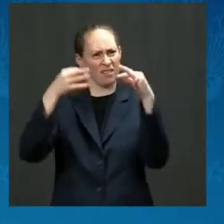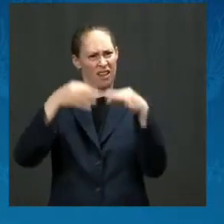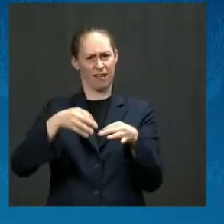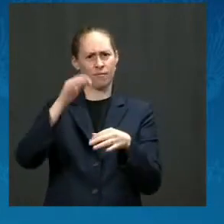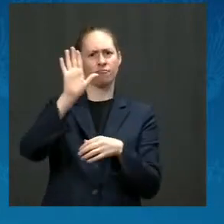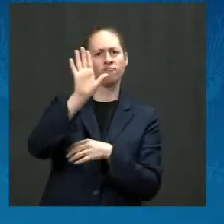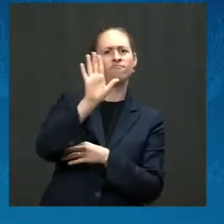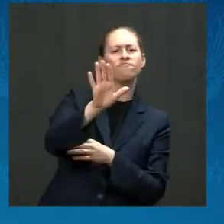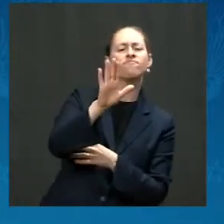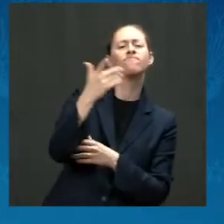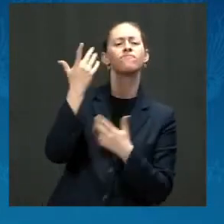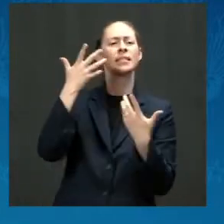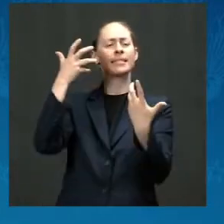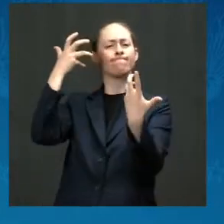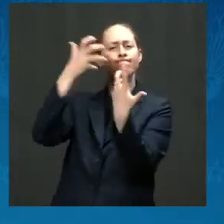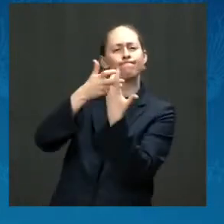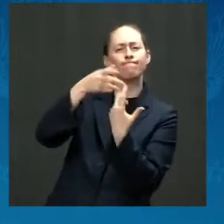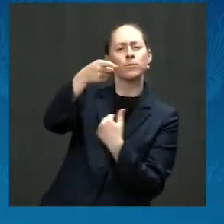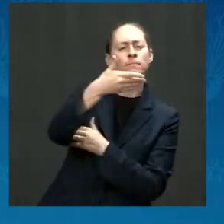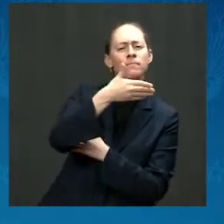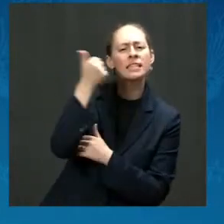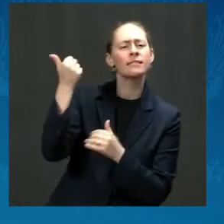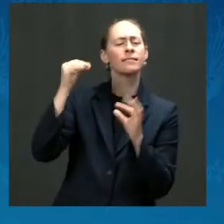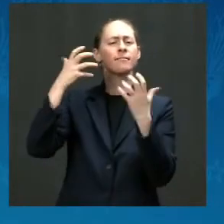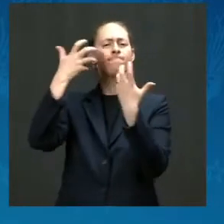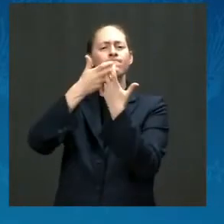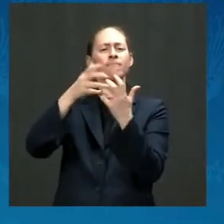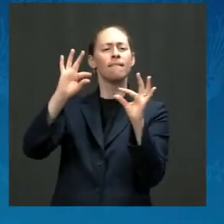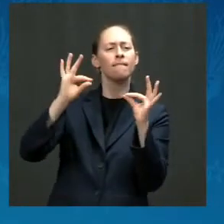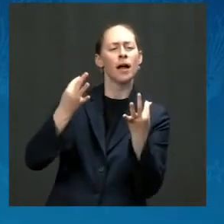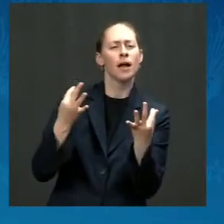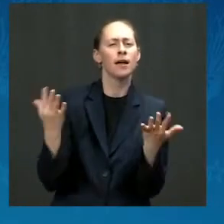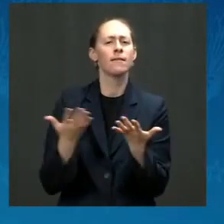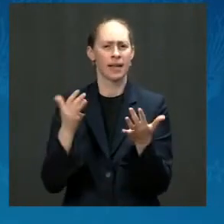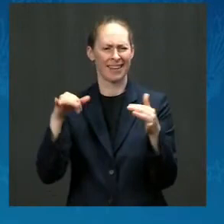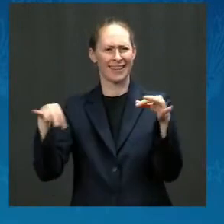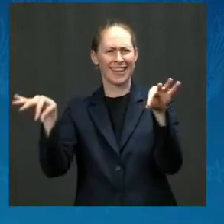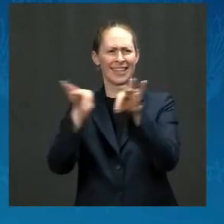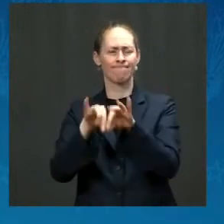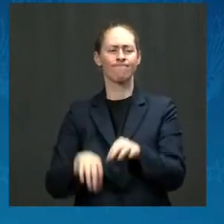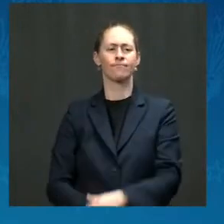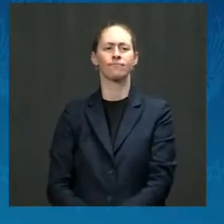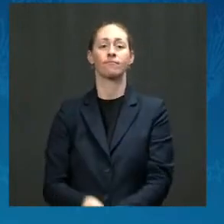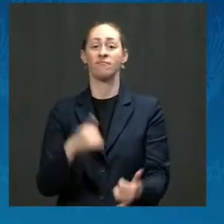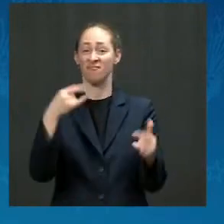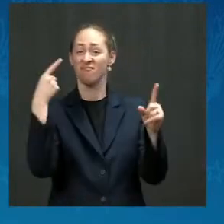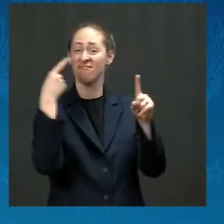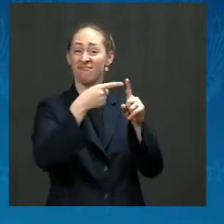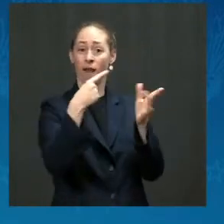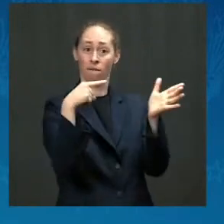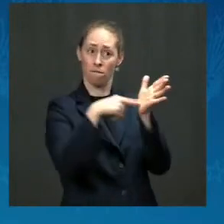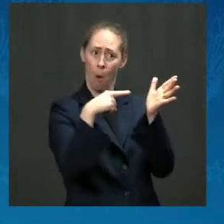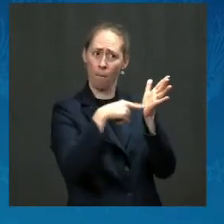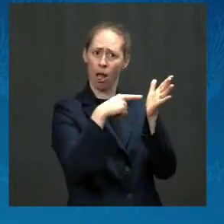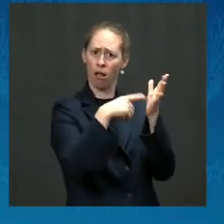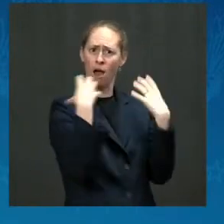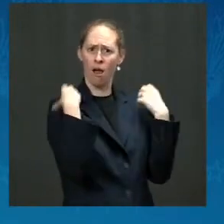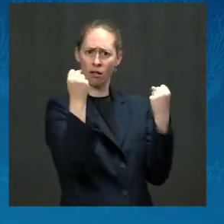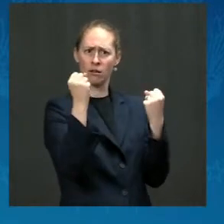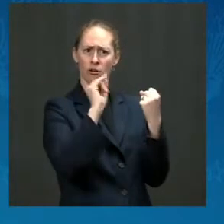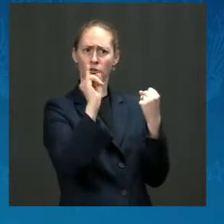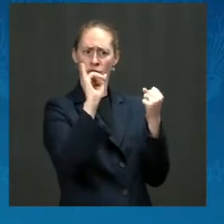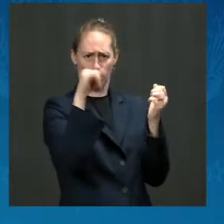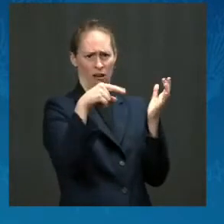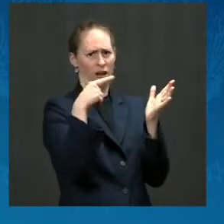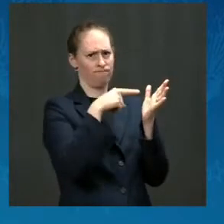their families. And on this issue of affordable health insurance, this is one of those points. When